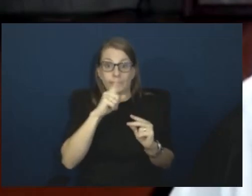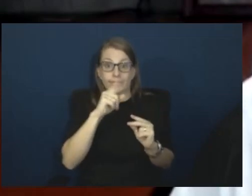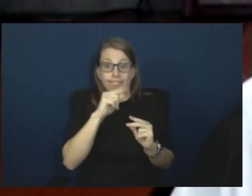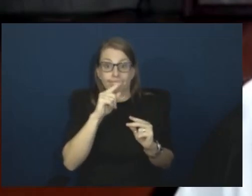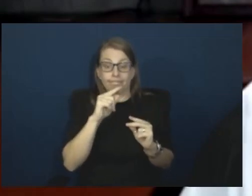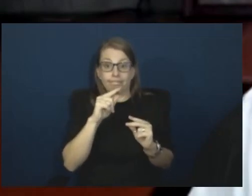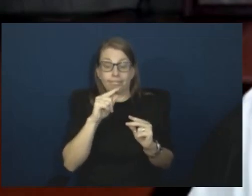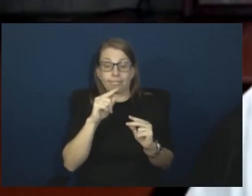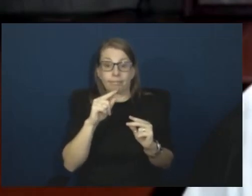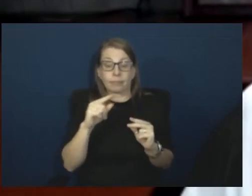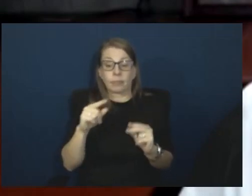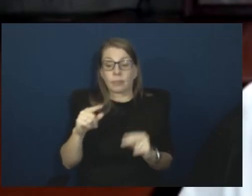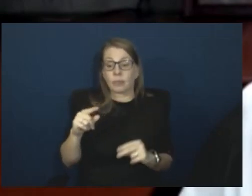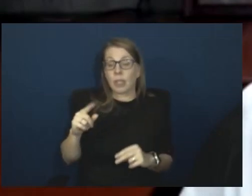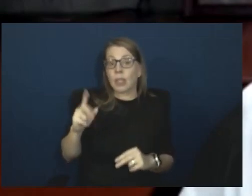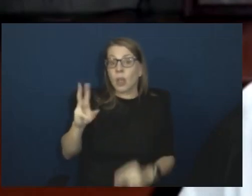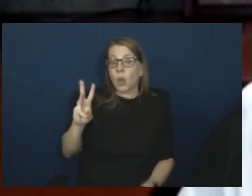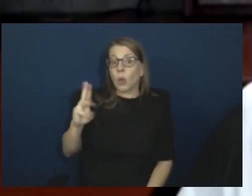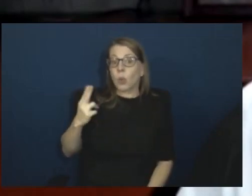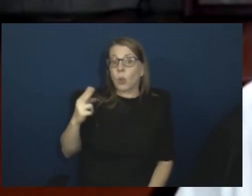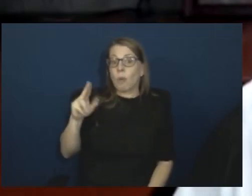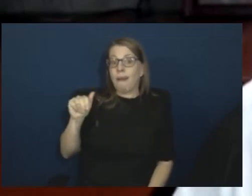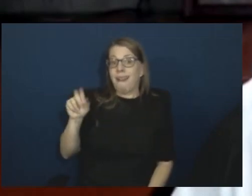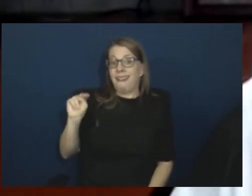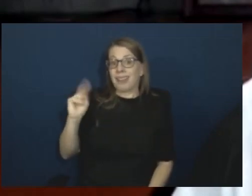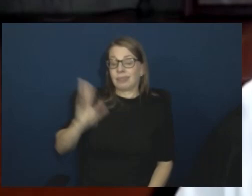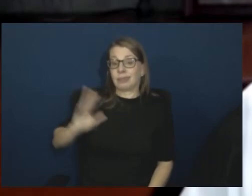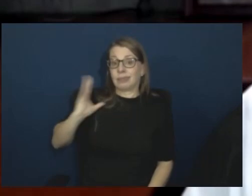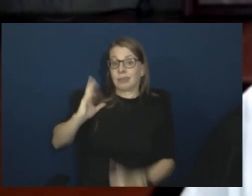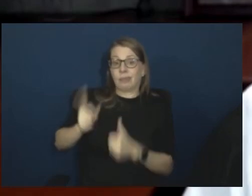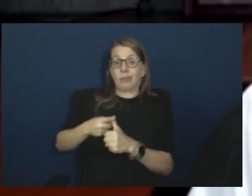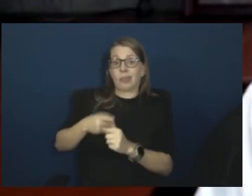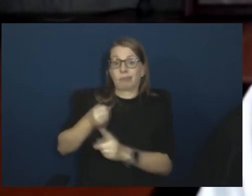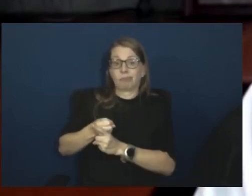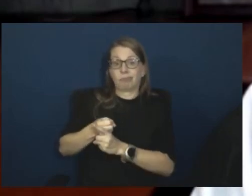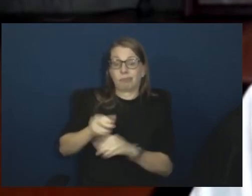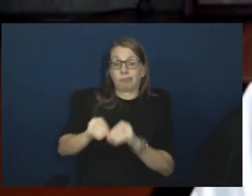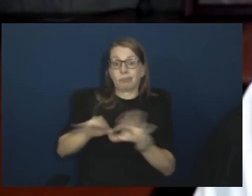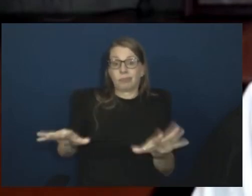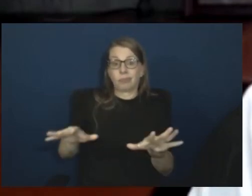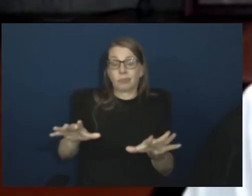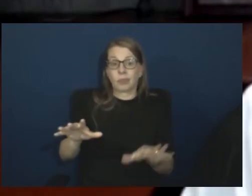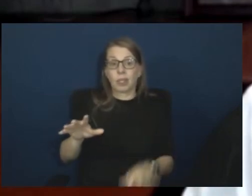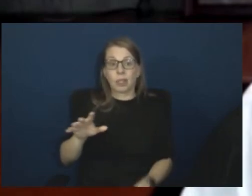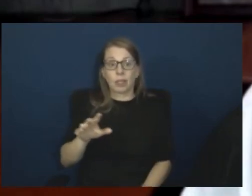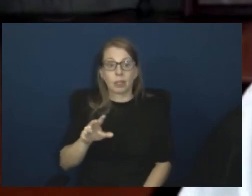The ancestral strains of SARS-CoV-2, the wild type mouse,